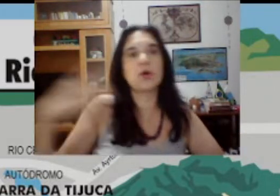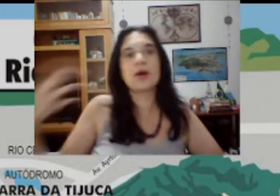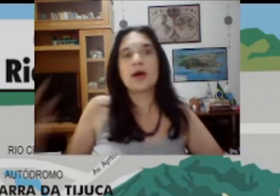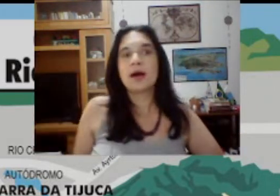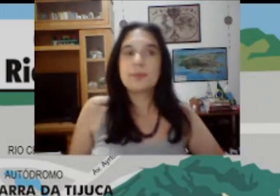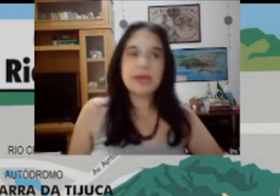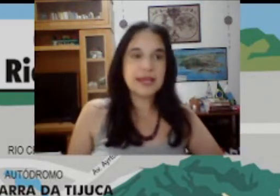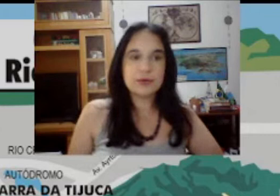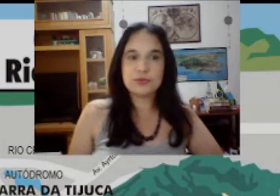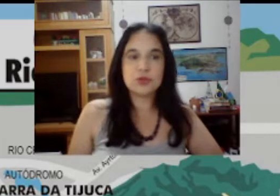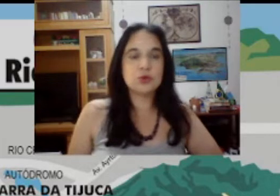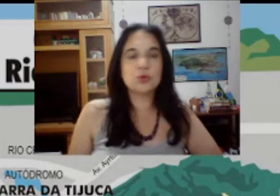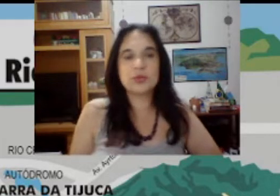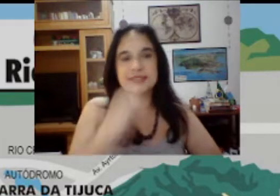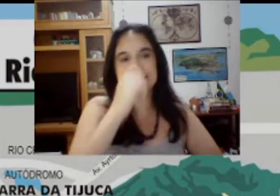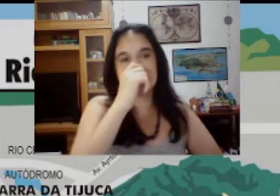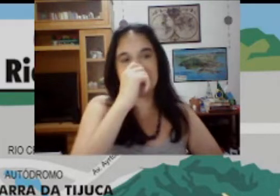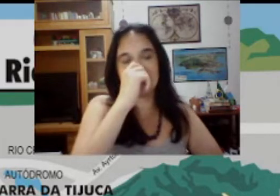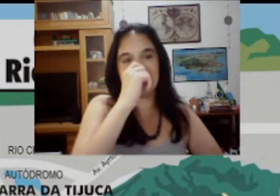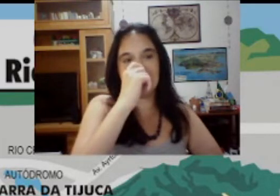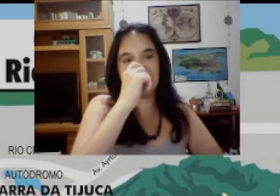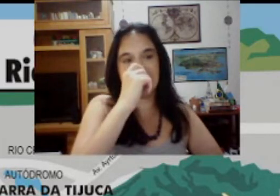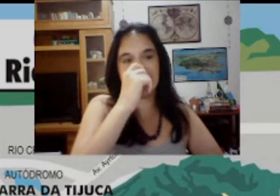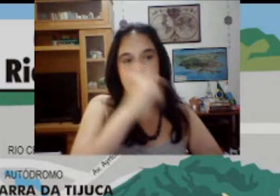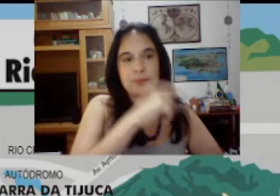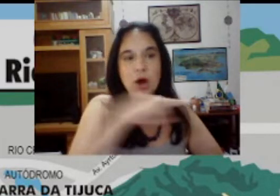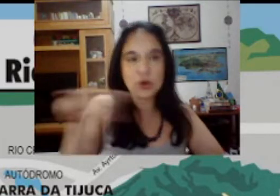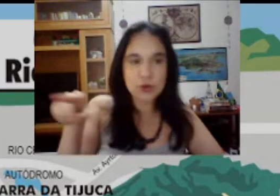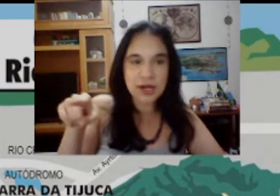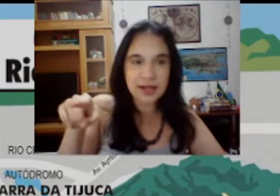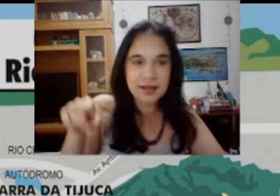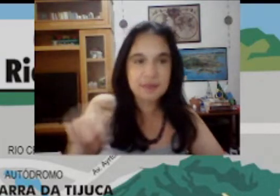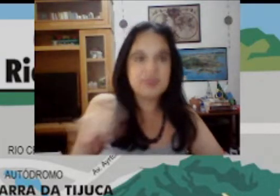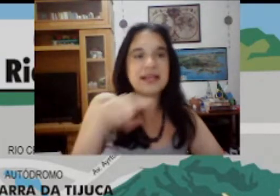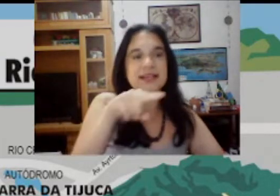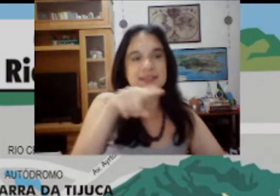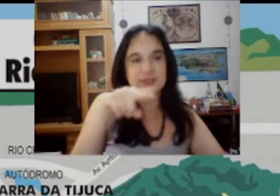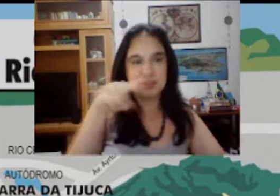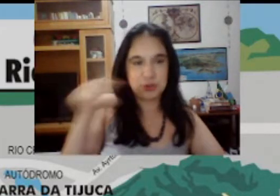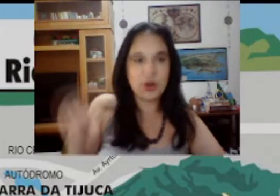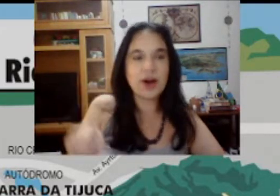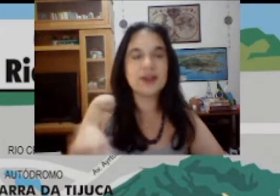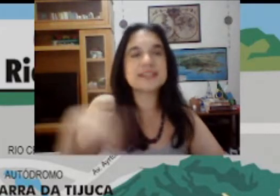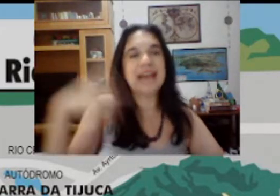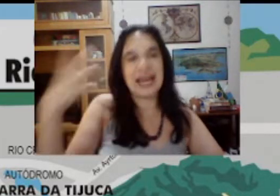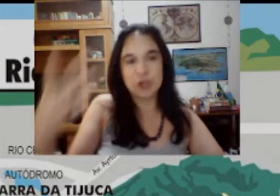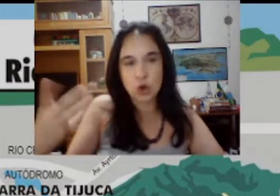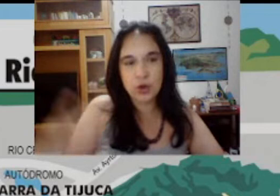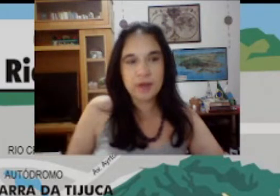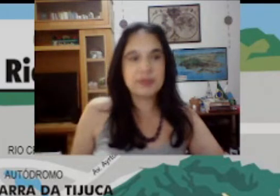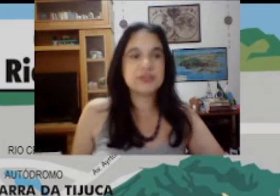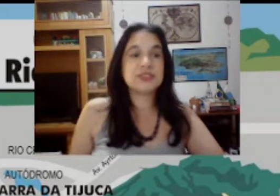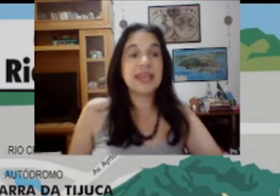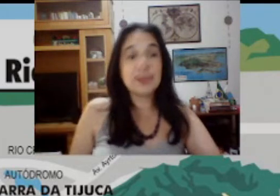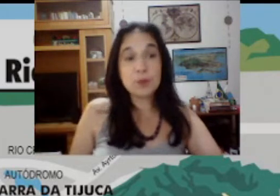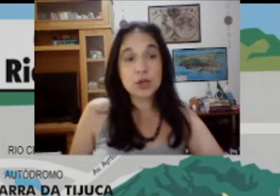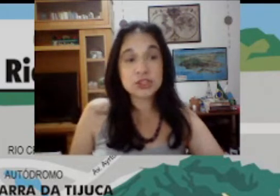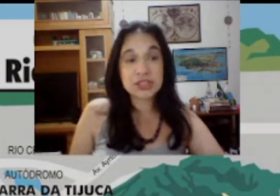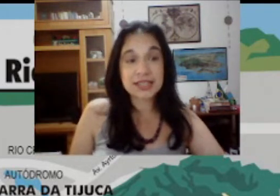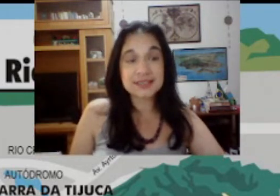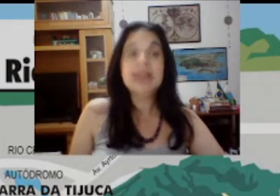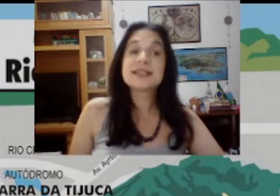even though many of you would say Barra because of the two R's, I know, but you see,